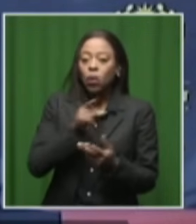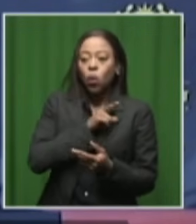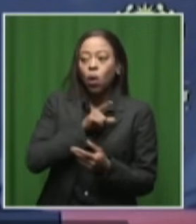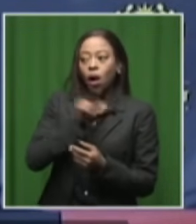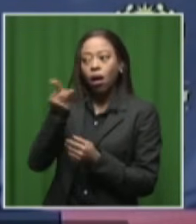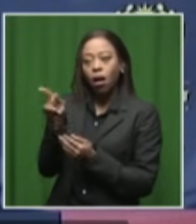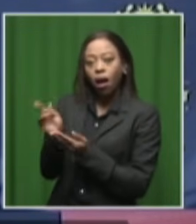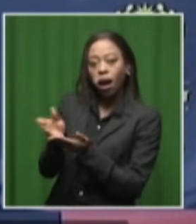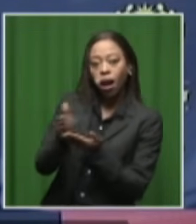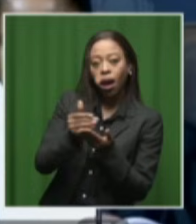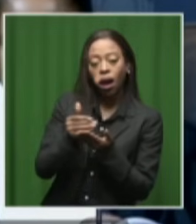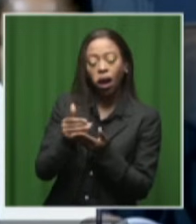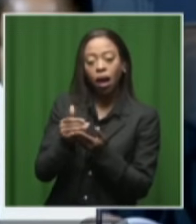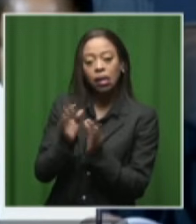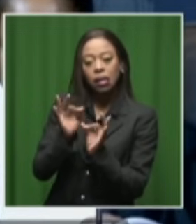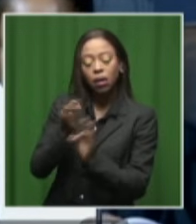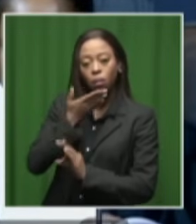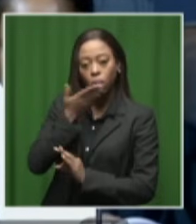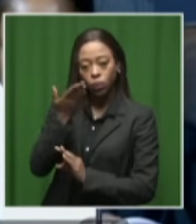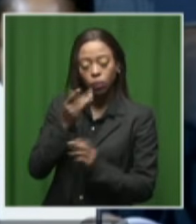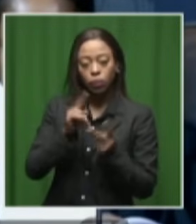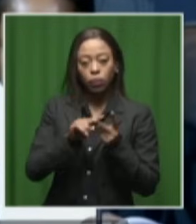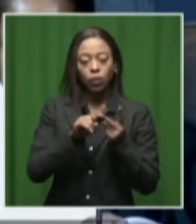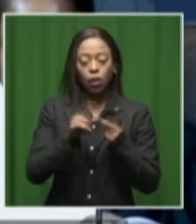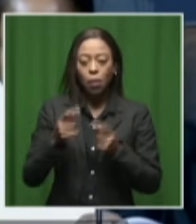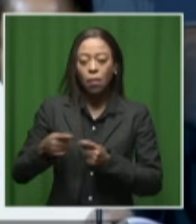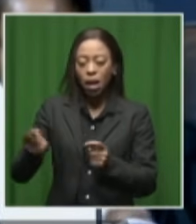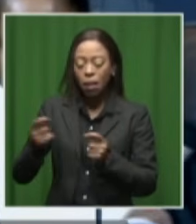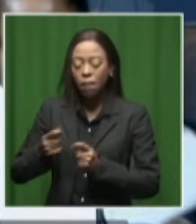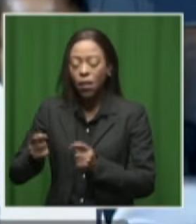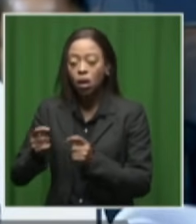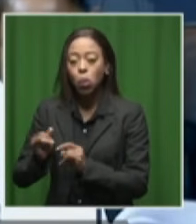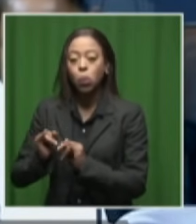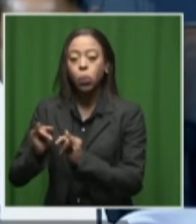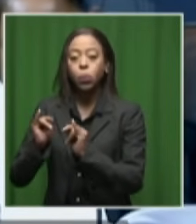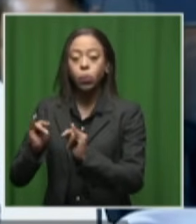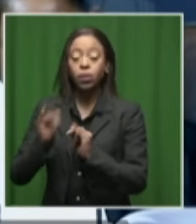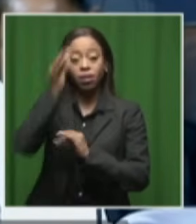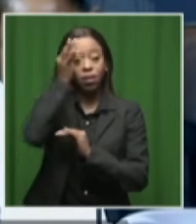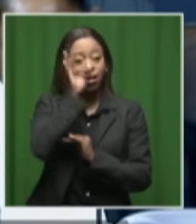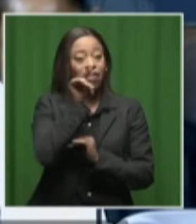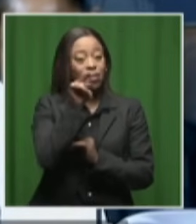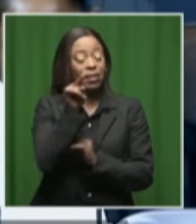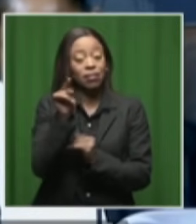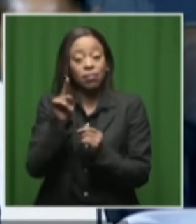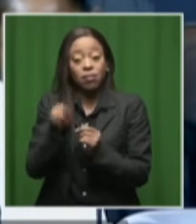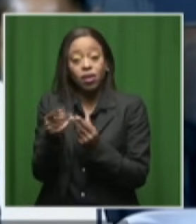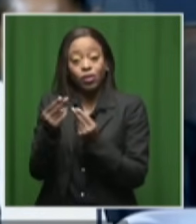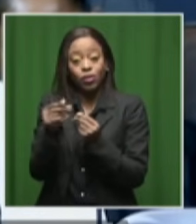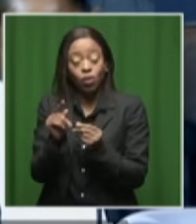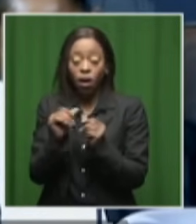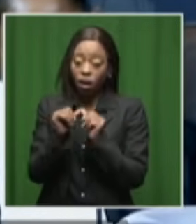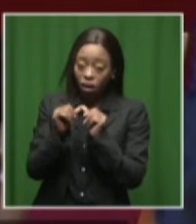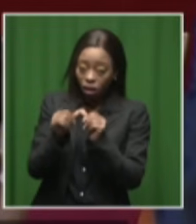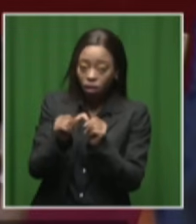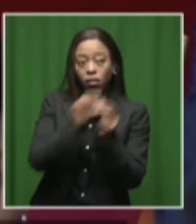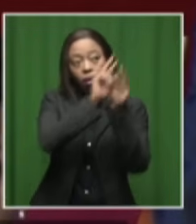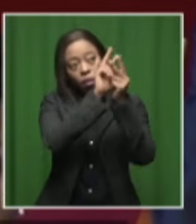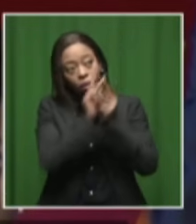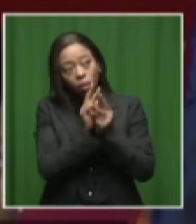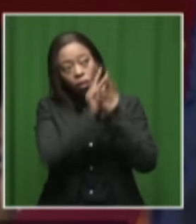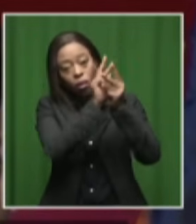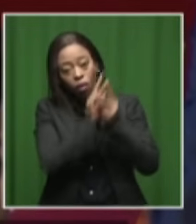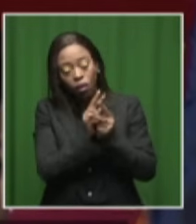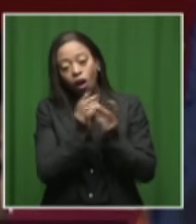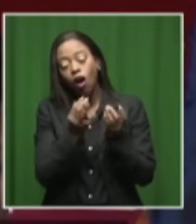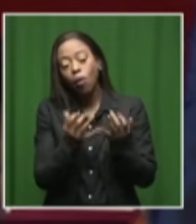underperformance in revenue collections and increased spending pressures, government has no other choice but to continue to borrow